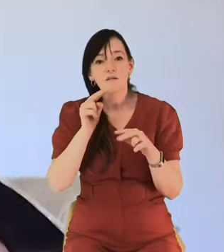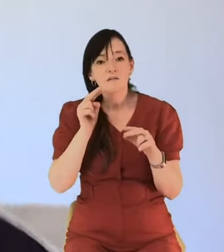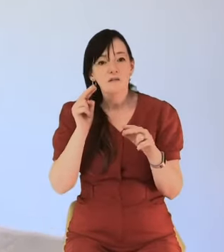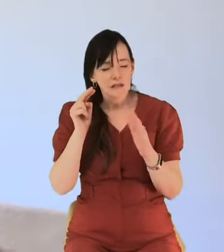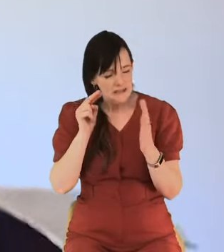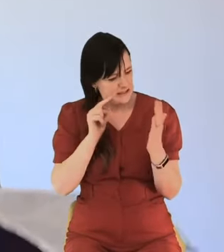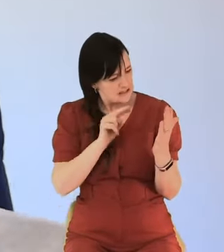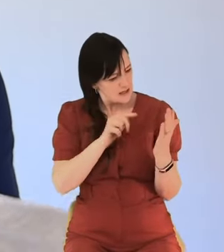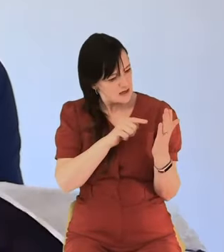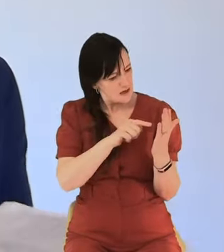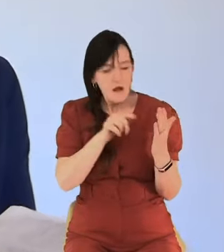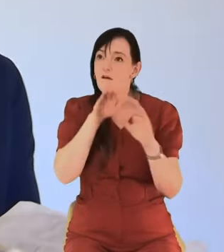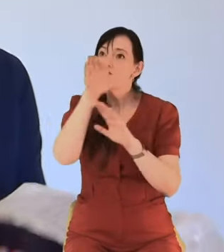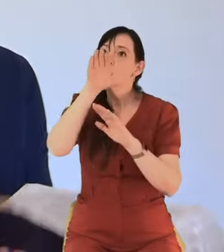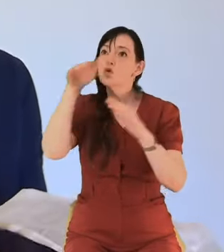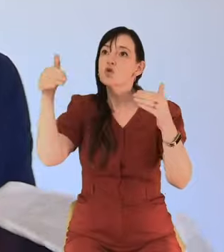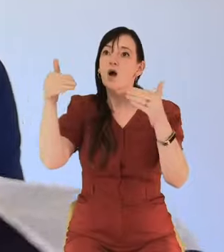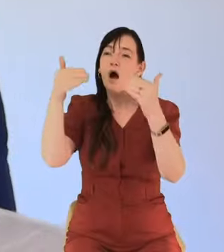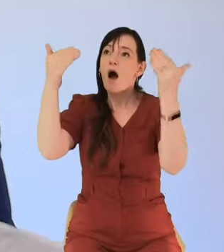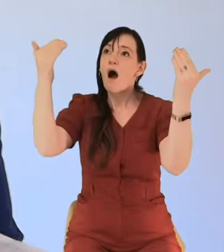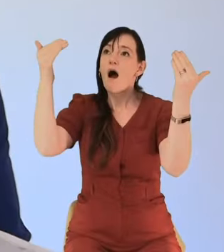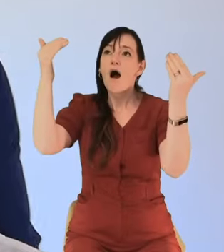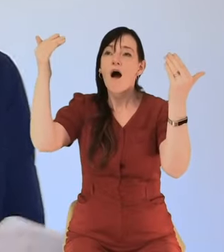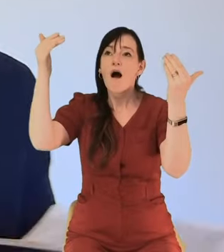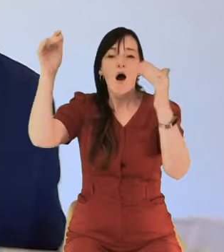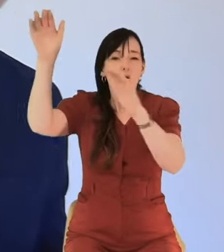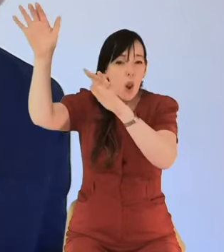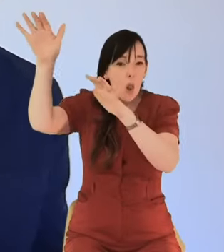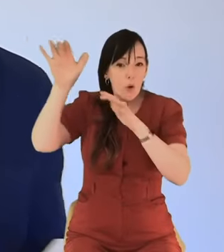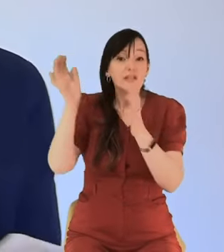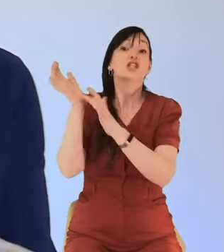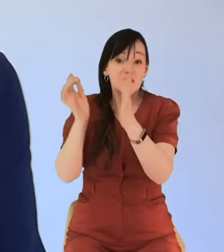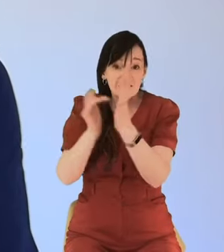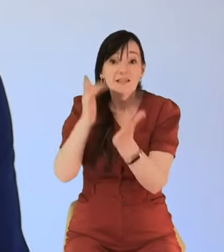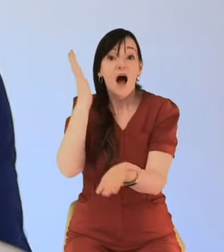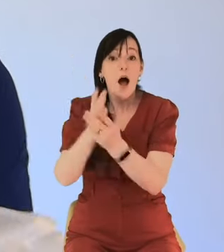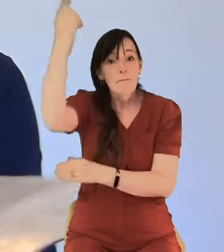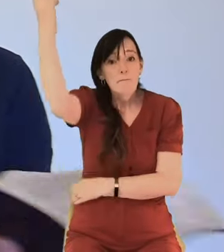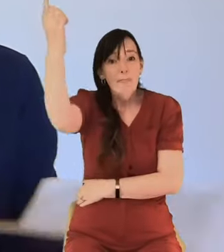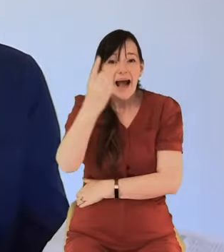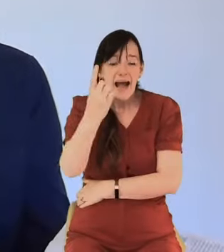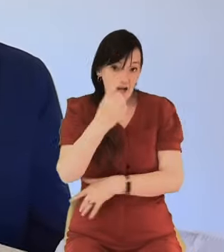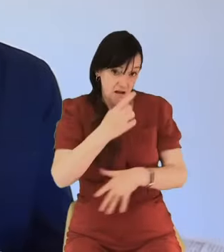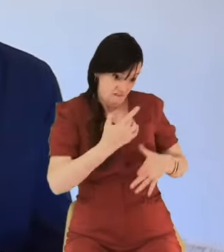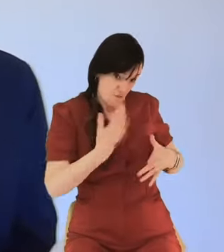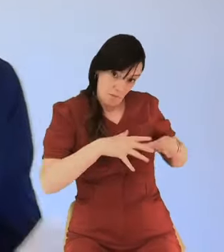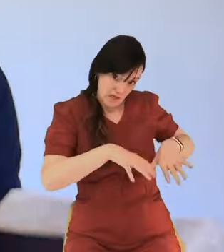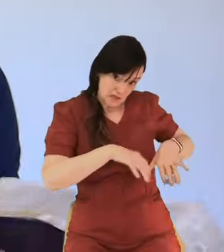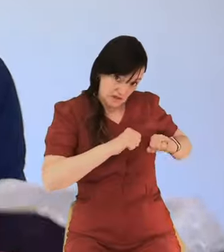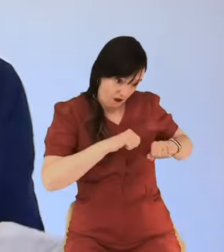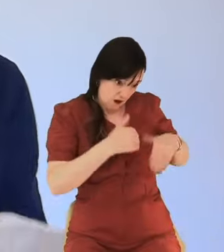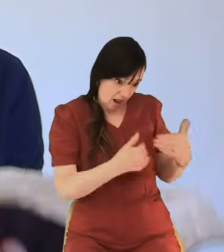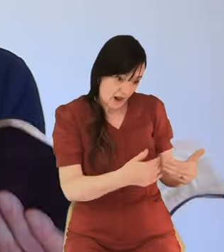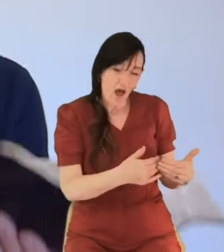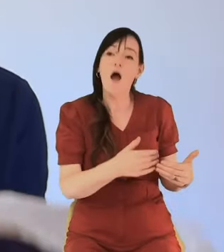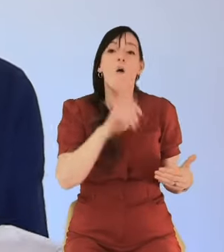there is glory to come. Jesus is coming back to finish what he started, to make all things new, and